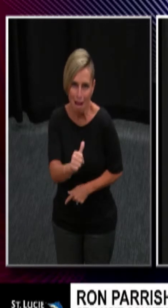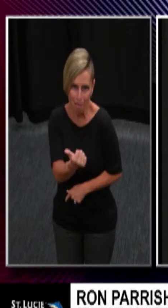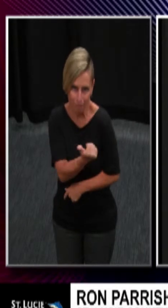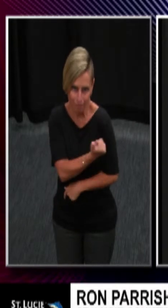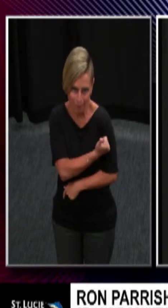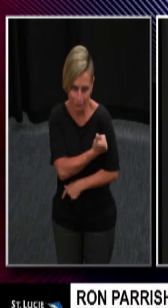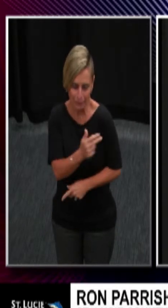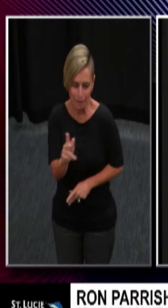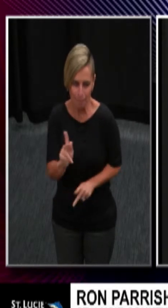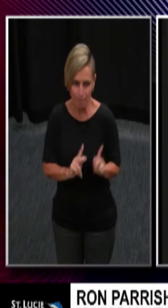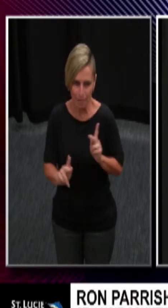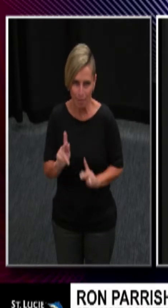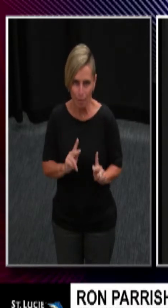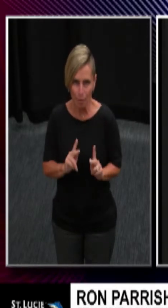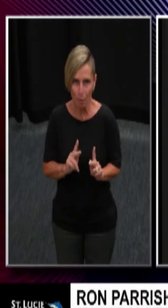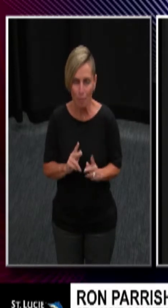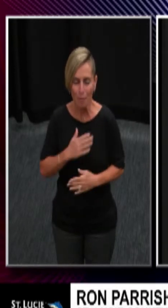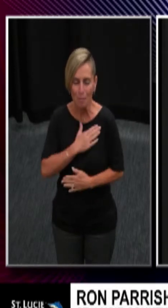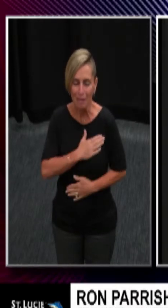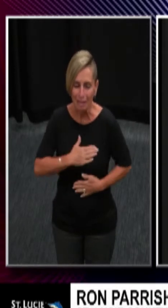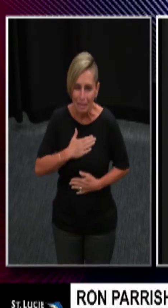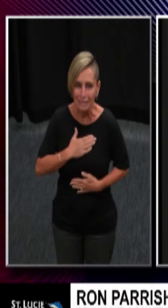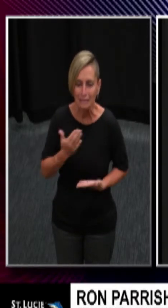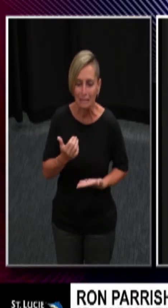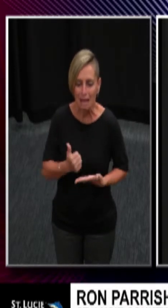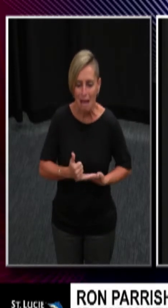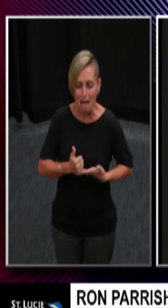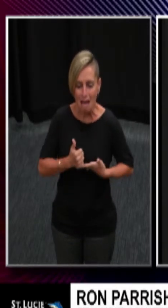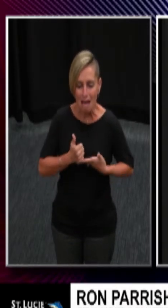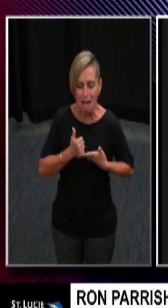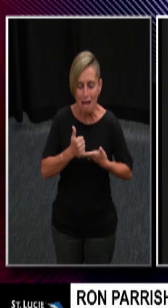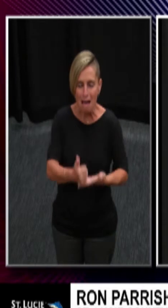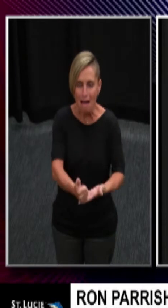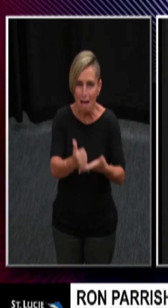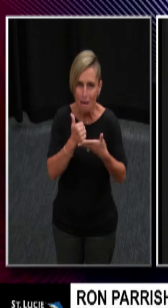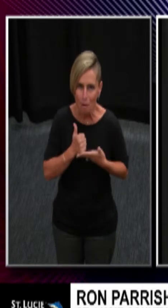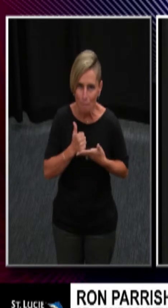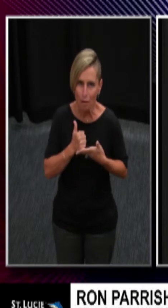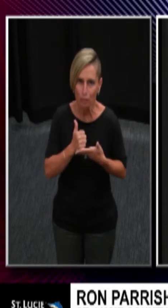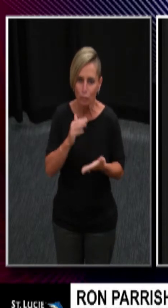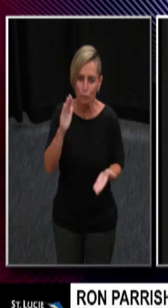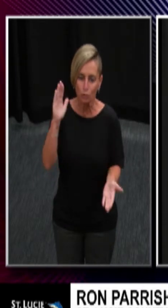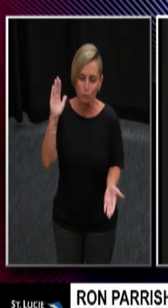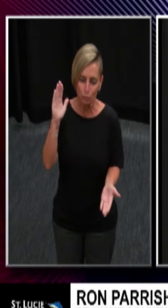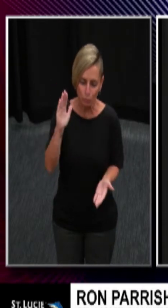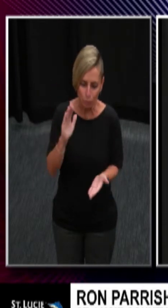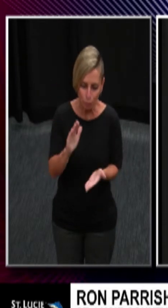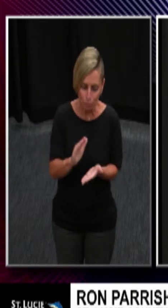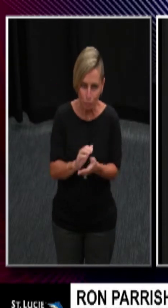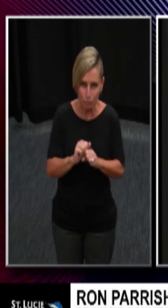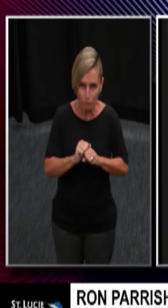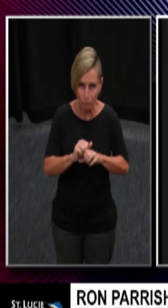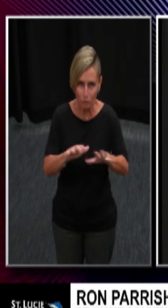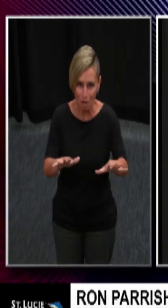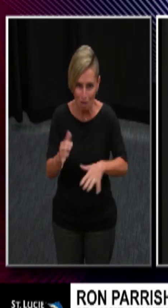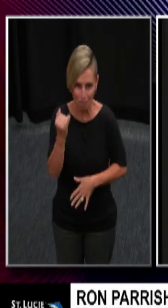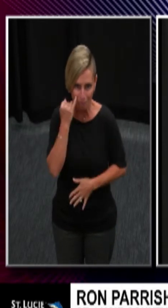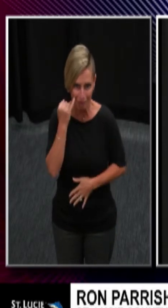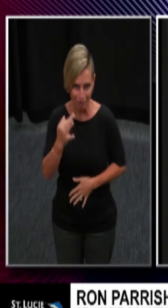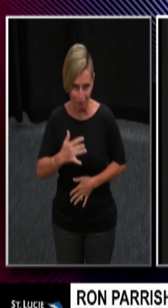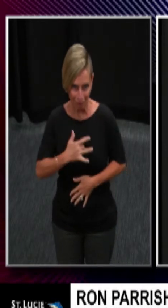Please help us slow the spread. If you are sick, get tested and stay